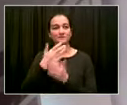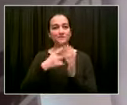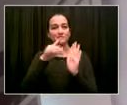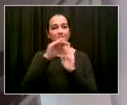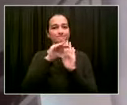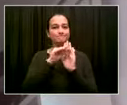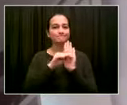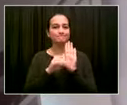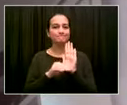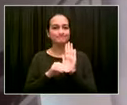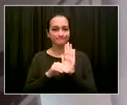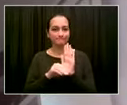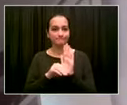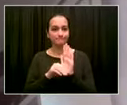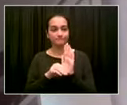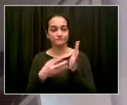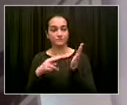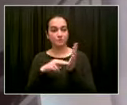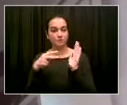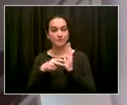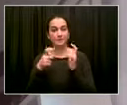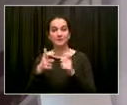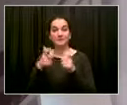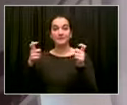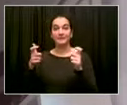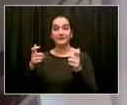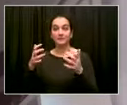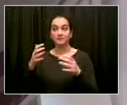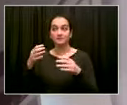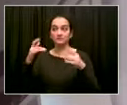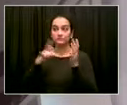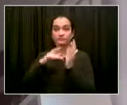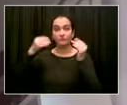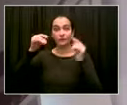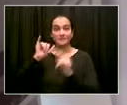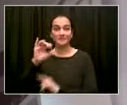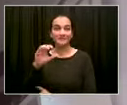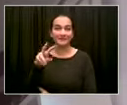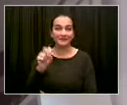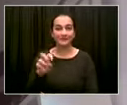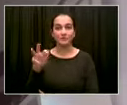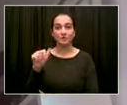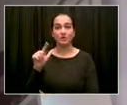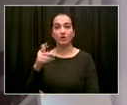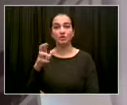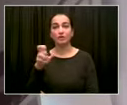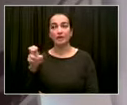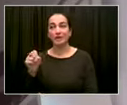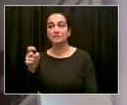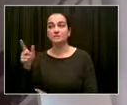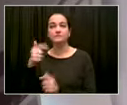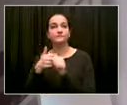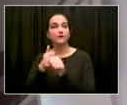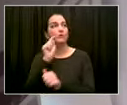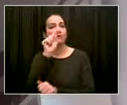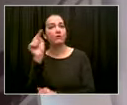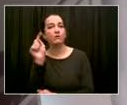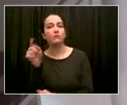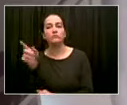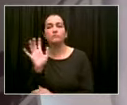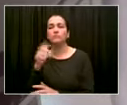going to depend upon is engaging with all of these institutions to basically make sure that their processes align with